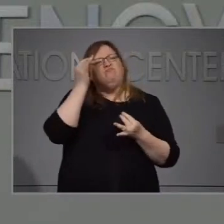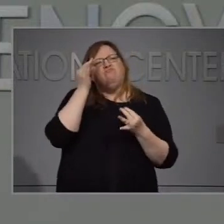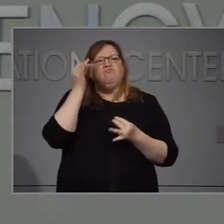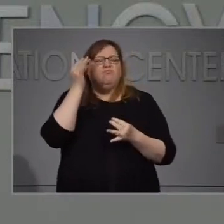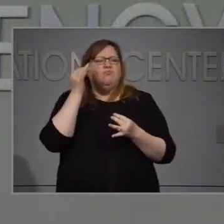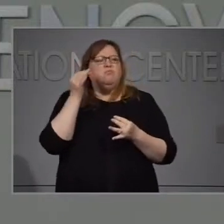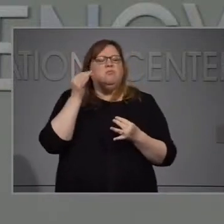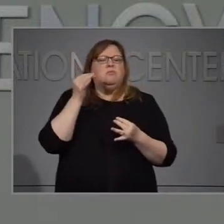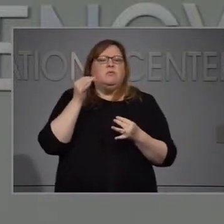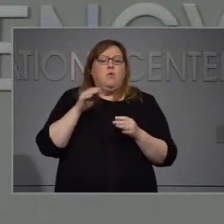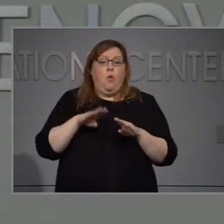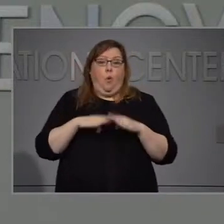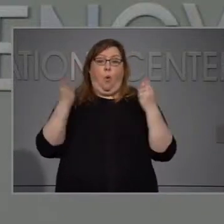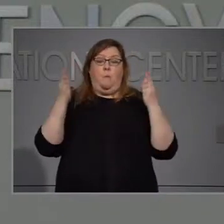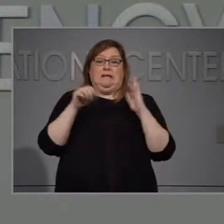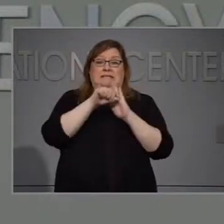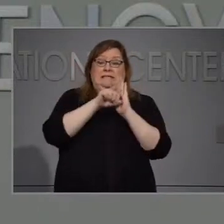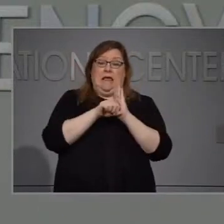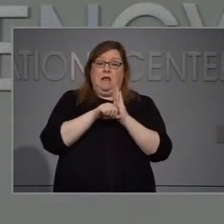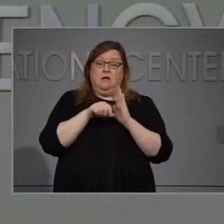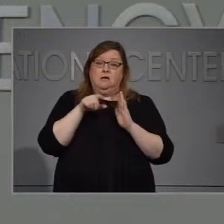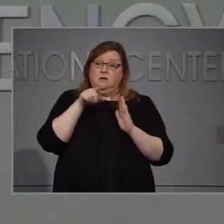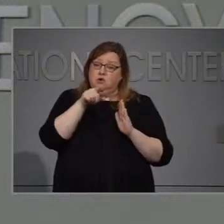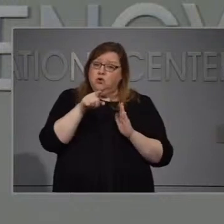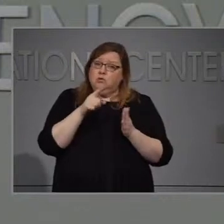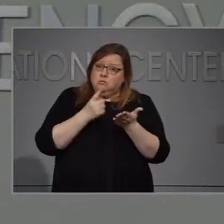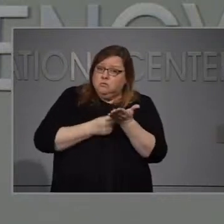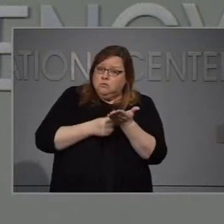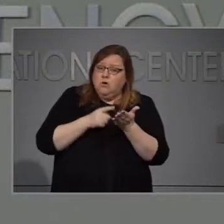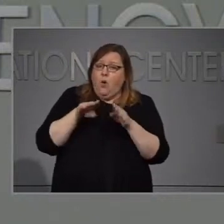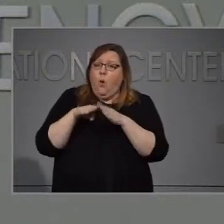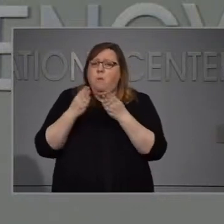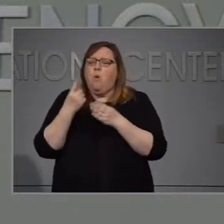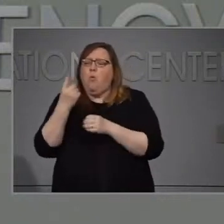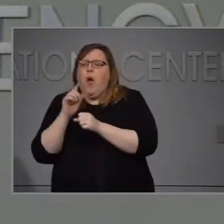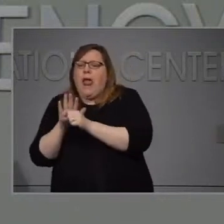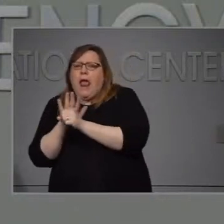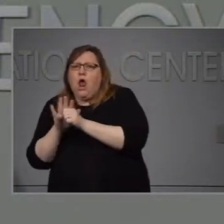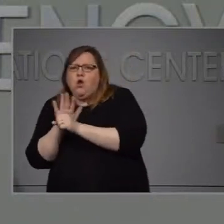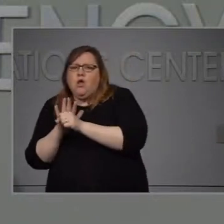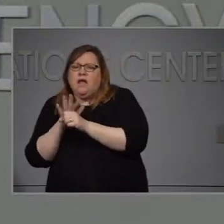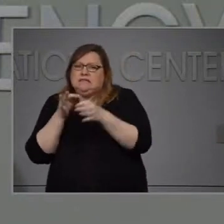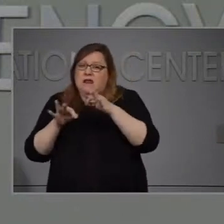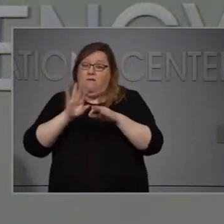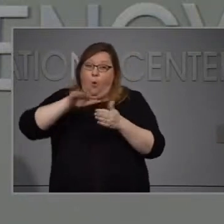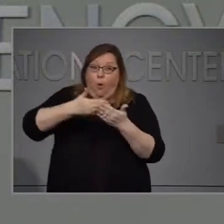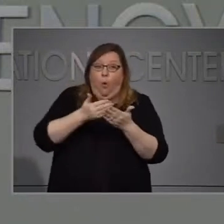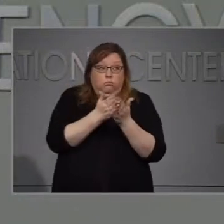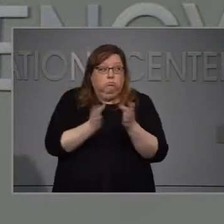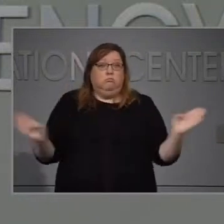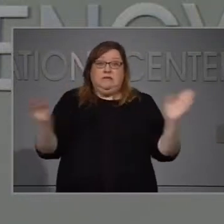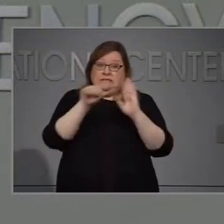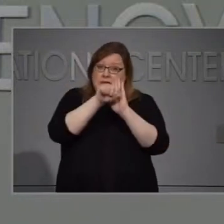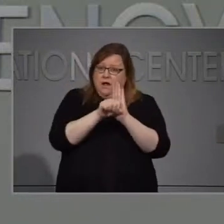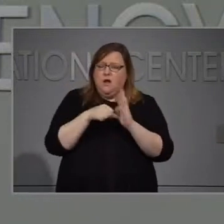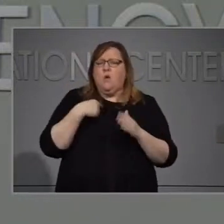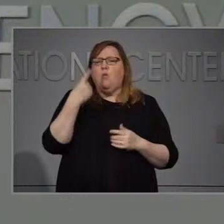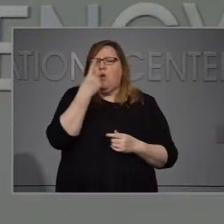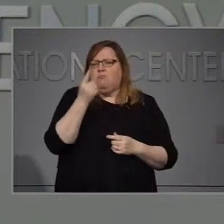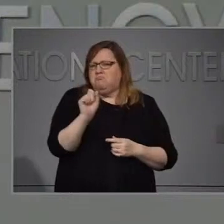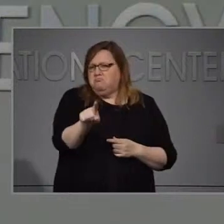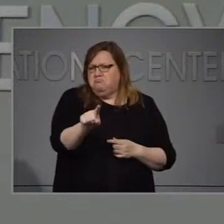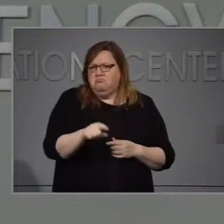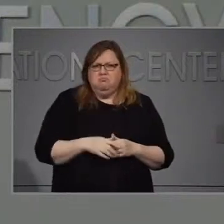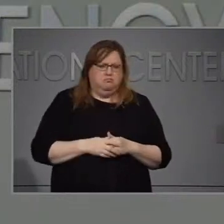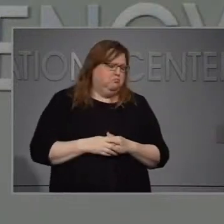of a statewide reopening? Julie, thanks for that question. So we continue to look at our data, and yes, I think